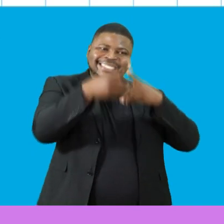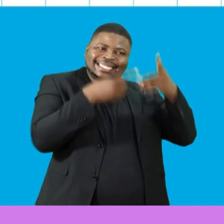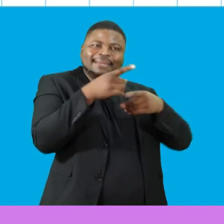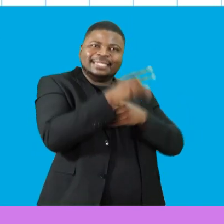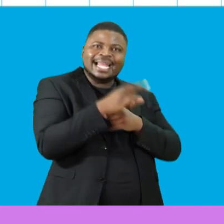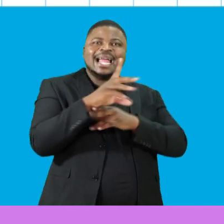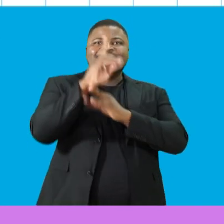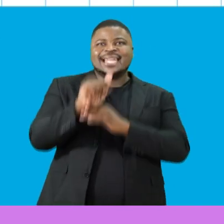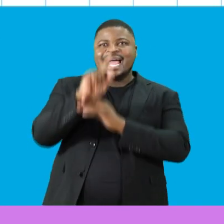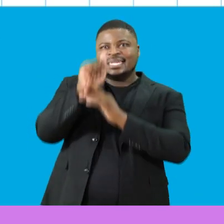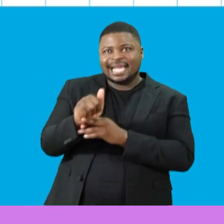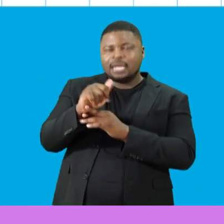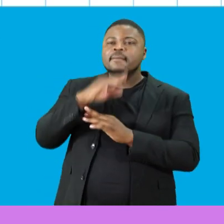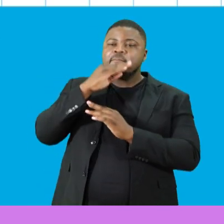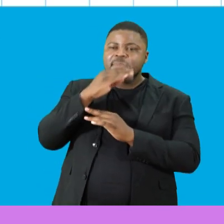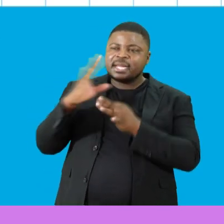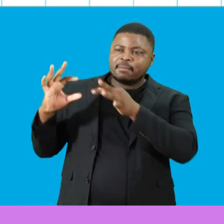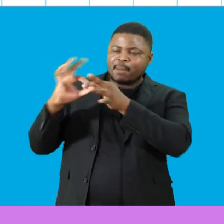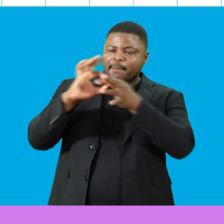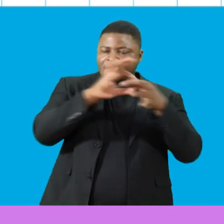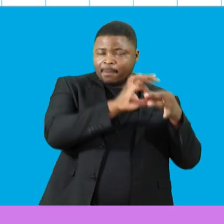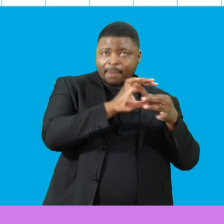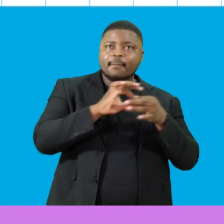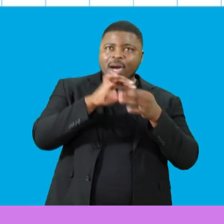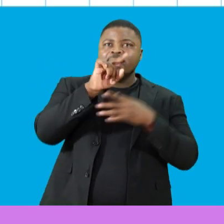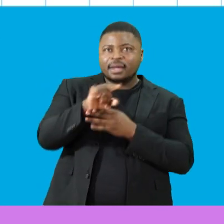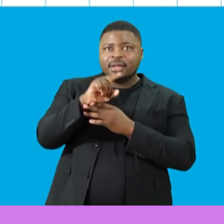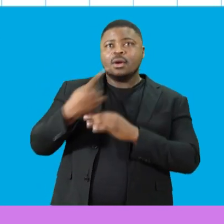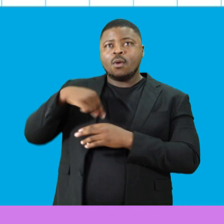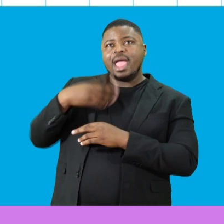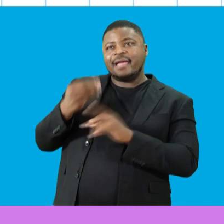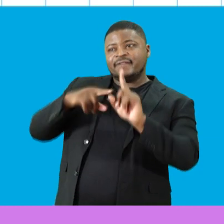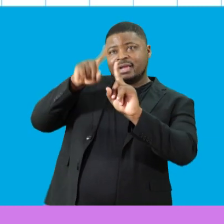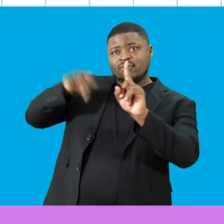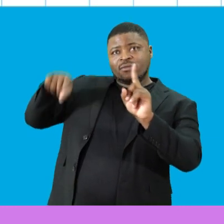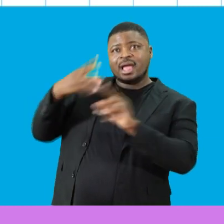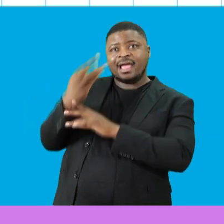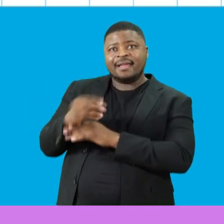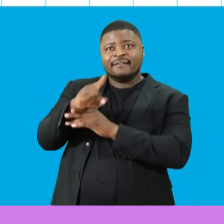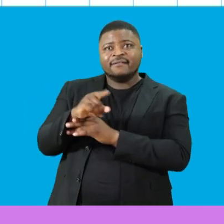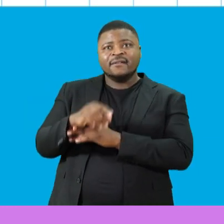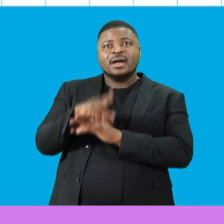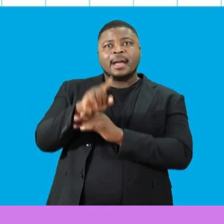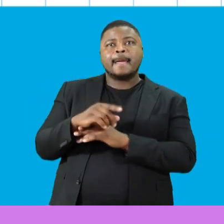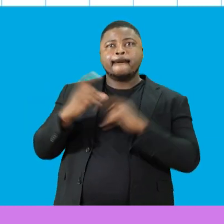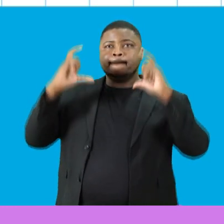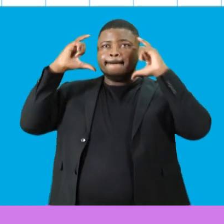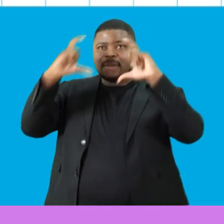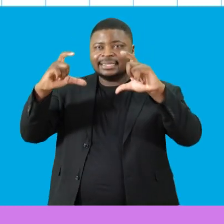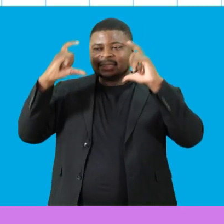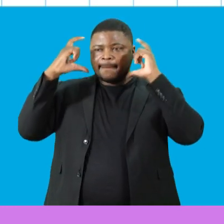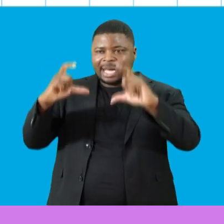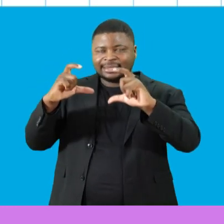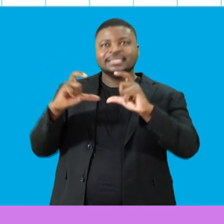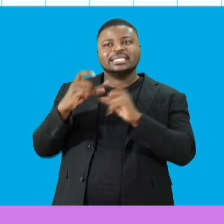data, which is represented by not joining the plotted points. So there we are given a graph that indicates the bus trips and the number of